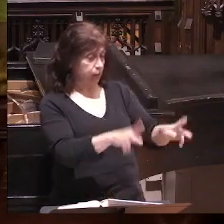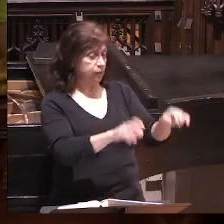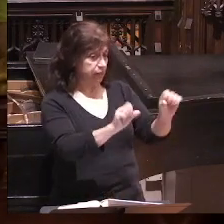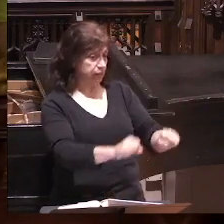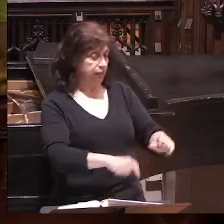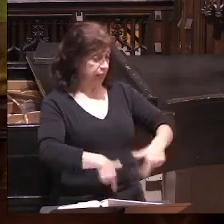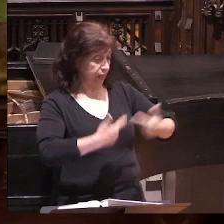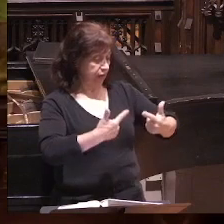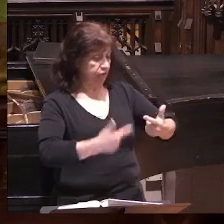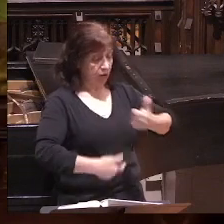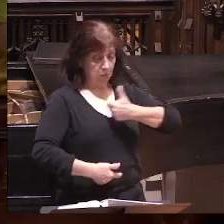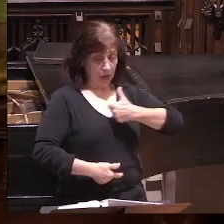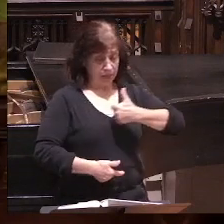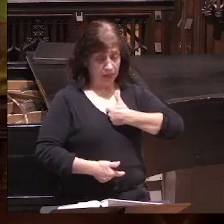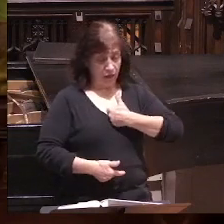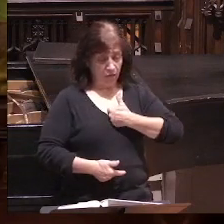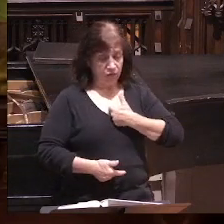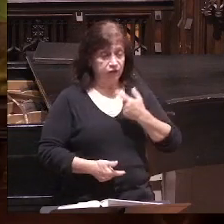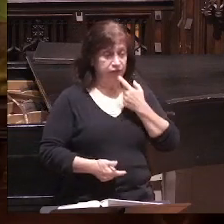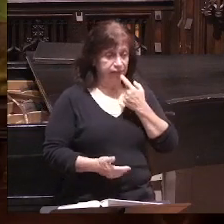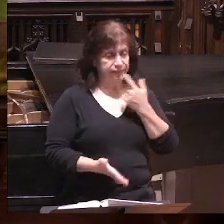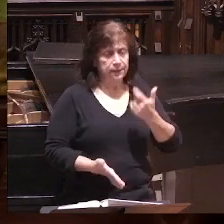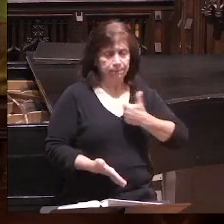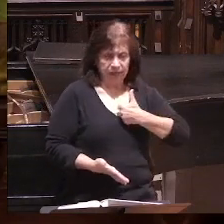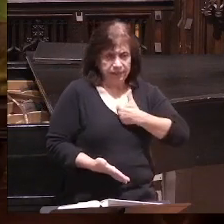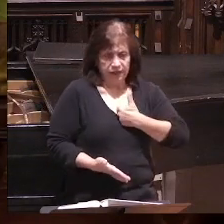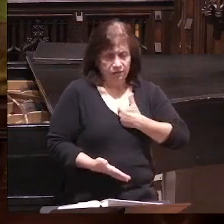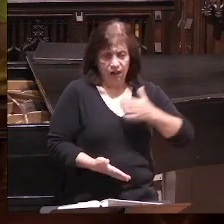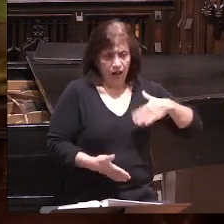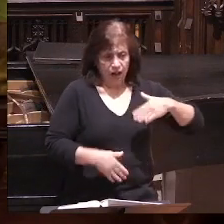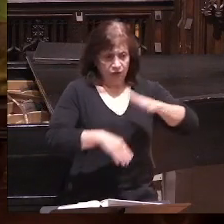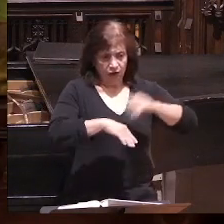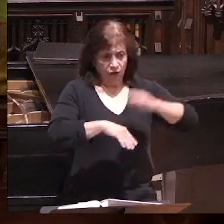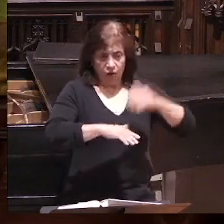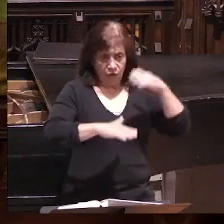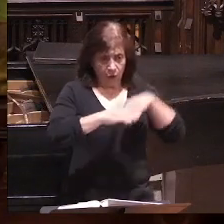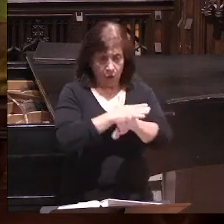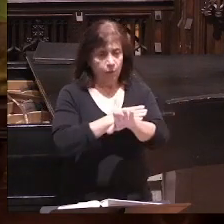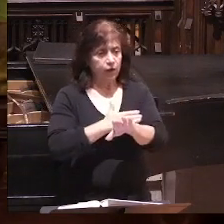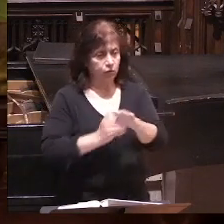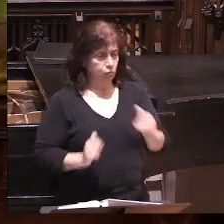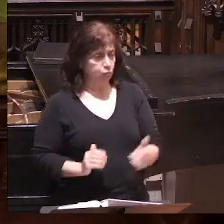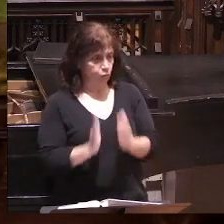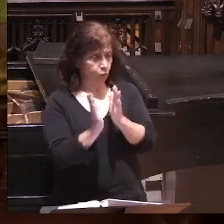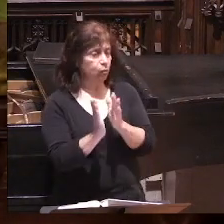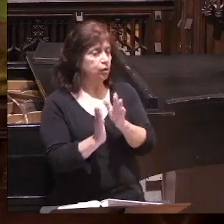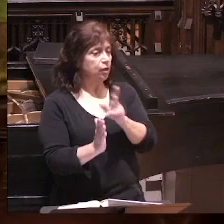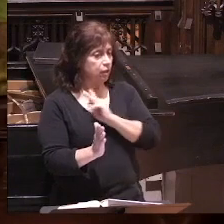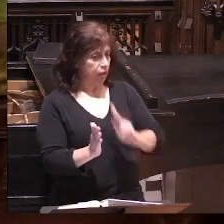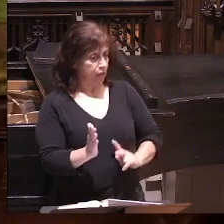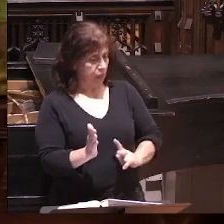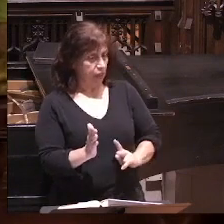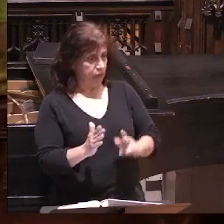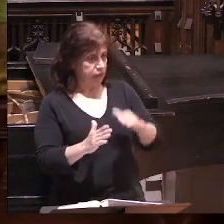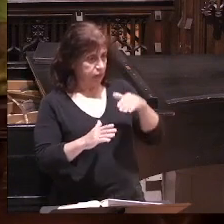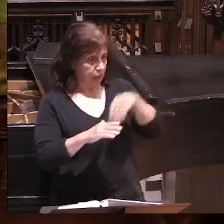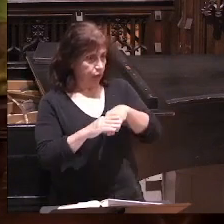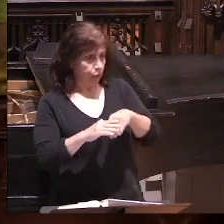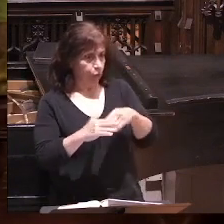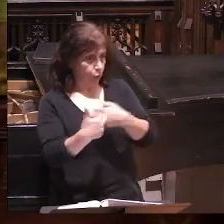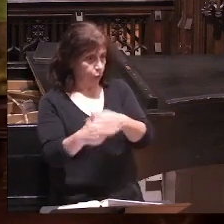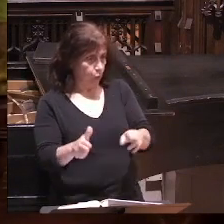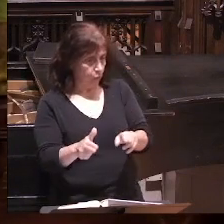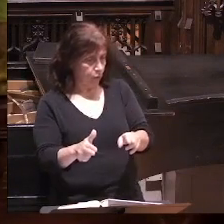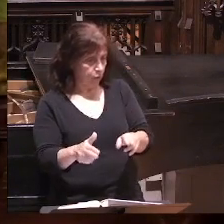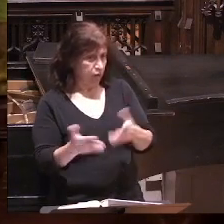I myself, she said, have not been called to come into the king's inner sanctum